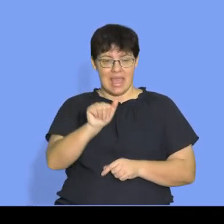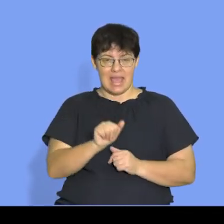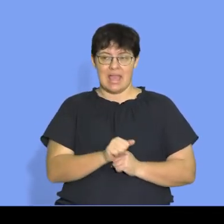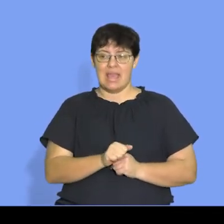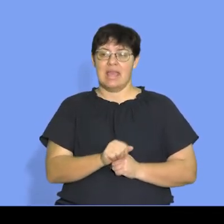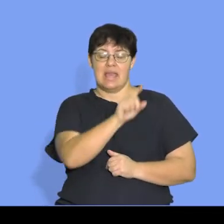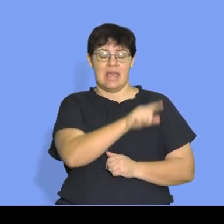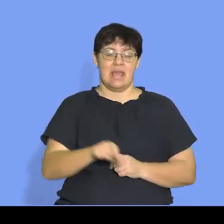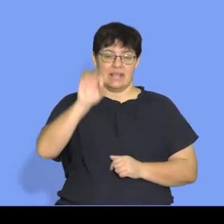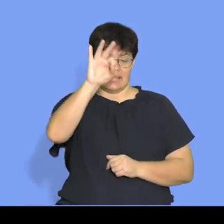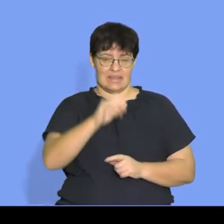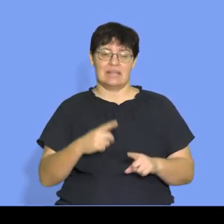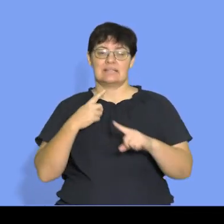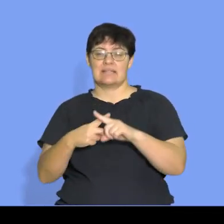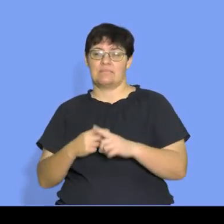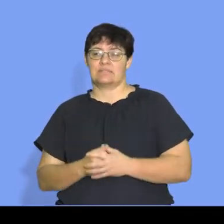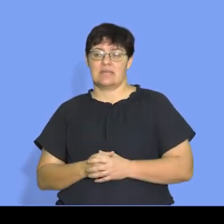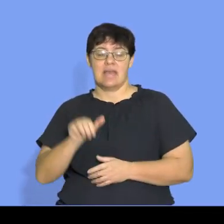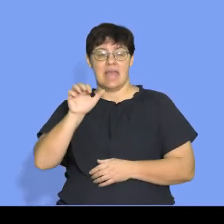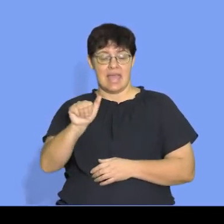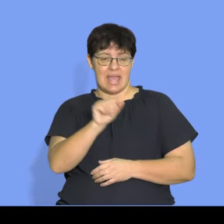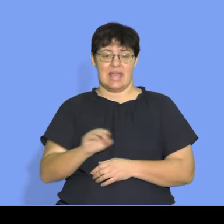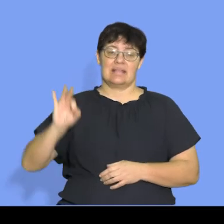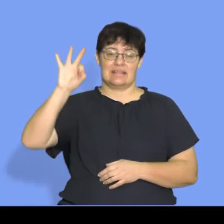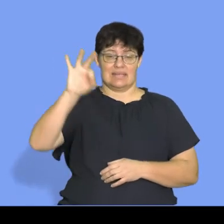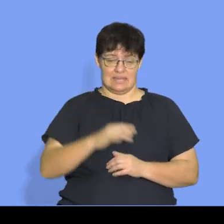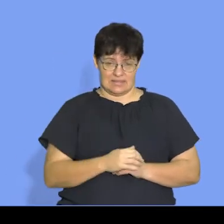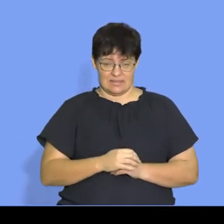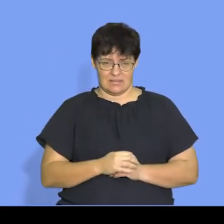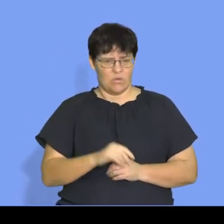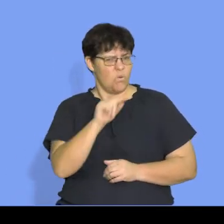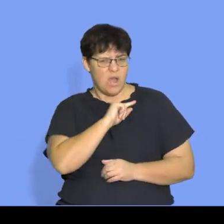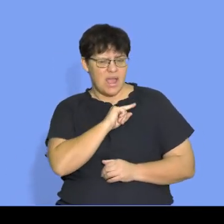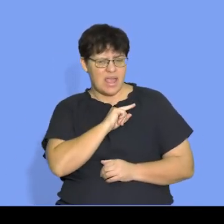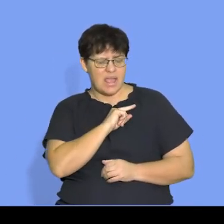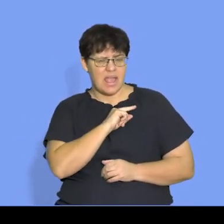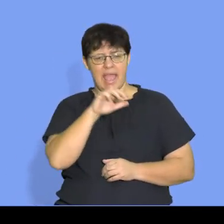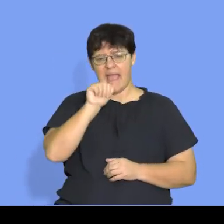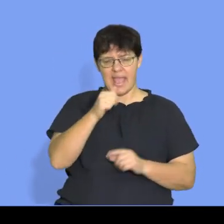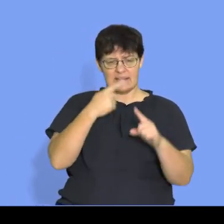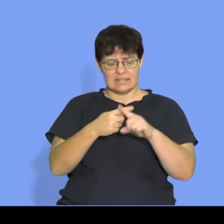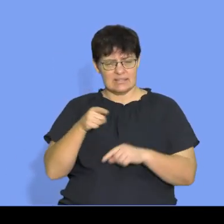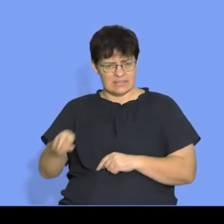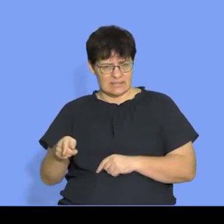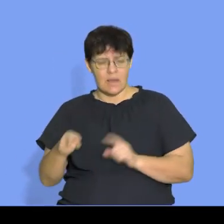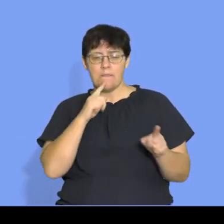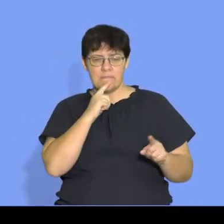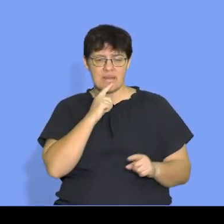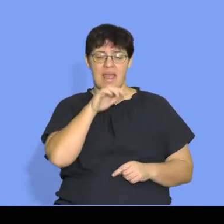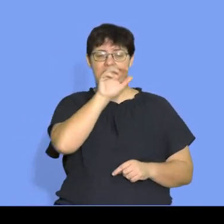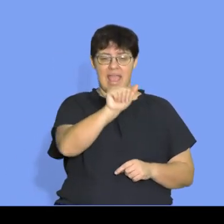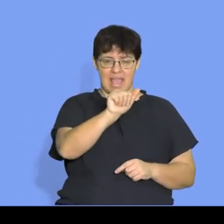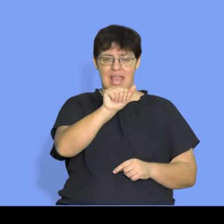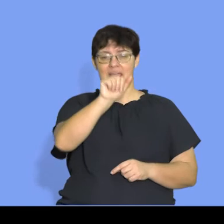3 multiplied by a to the exponent of 3. Why? Because if I multiply these two, I will need to add